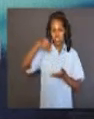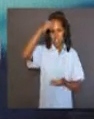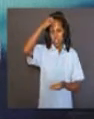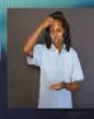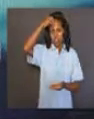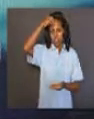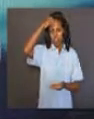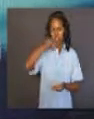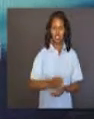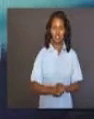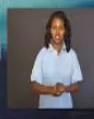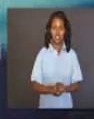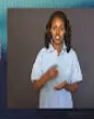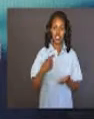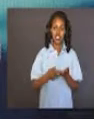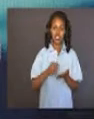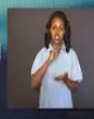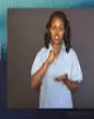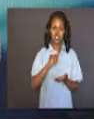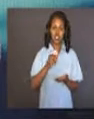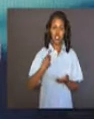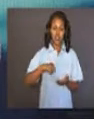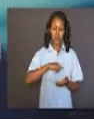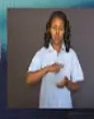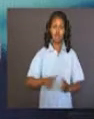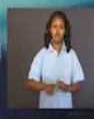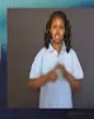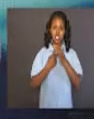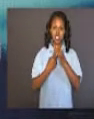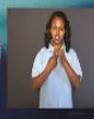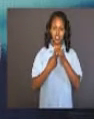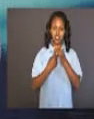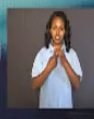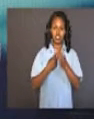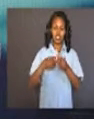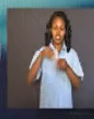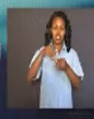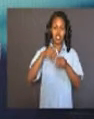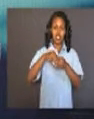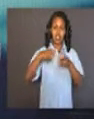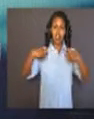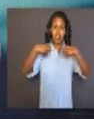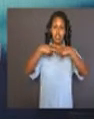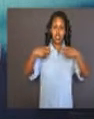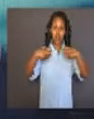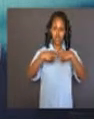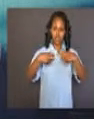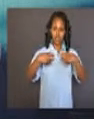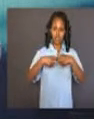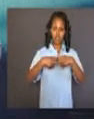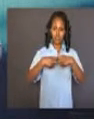lesson. It is our first on electronics.